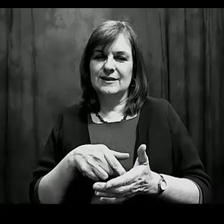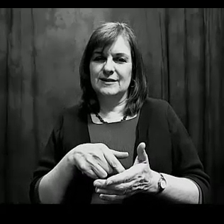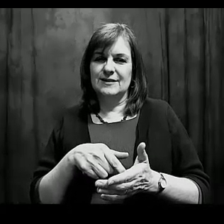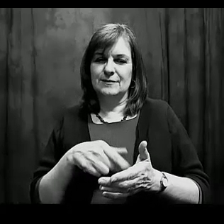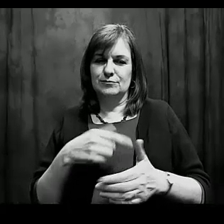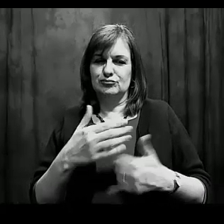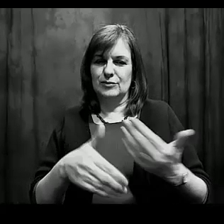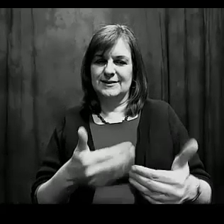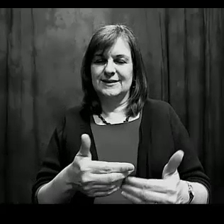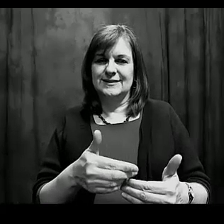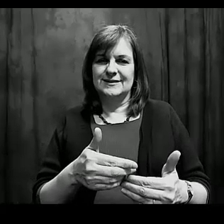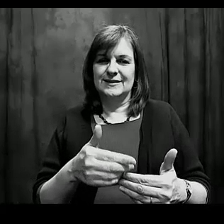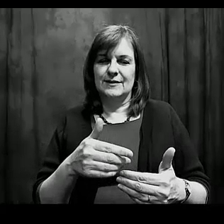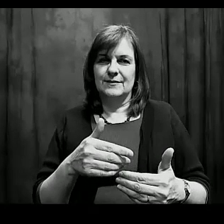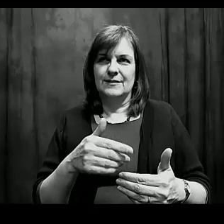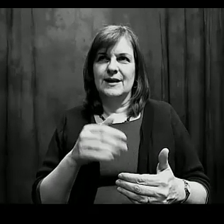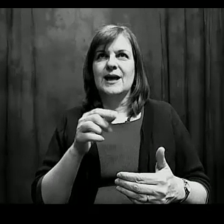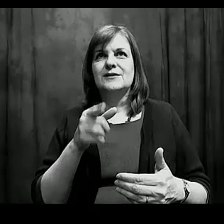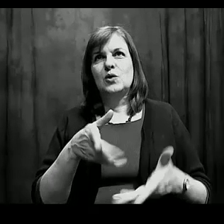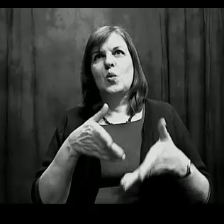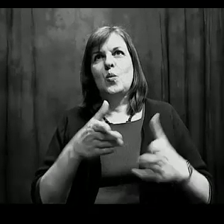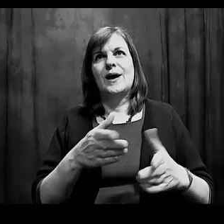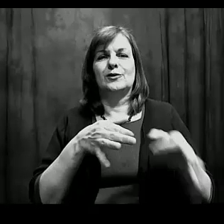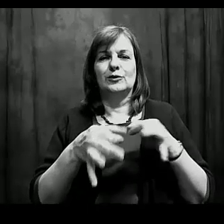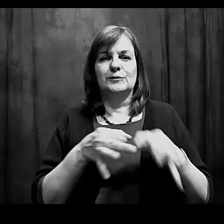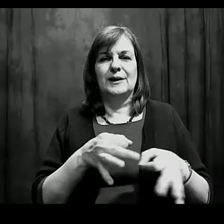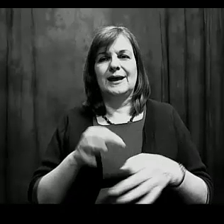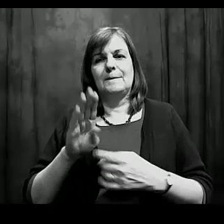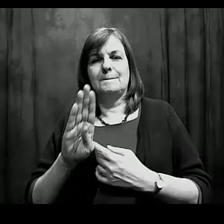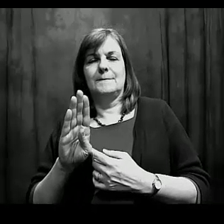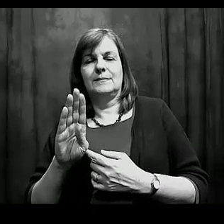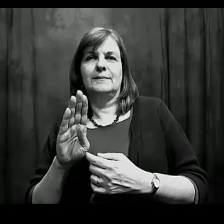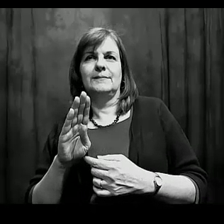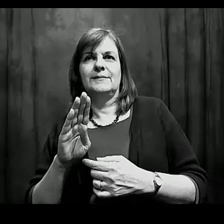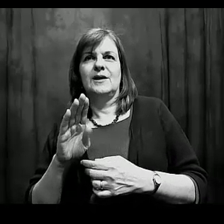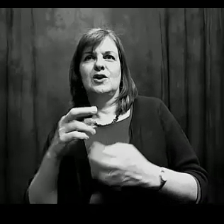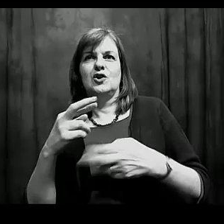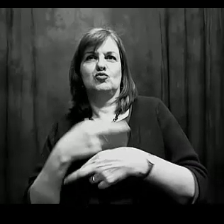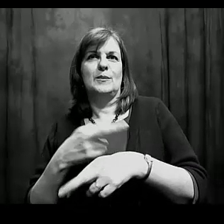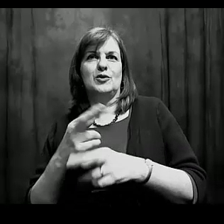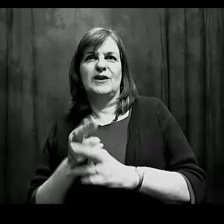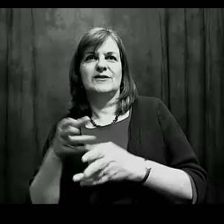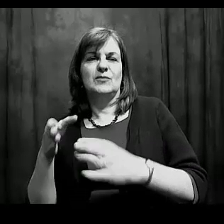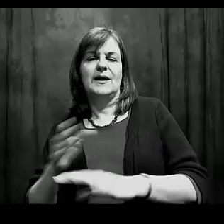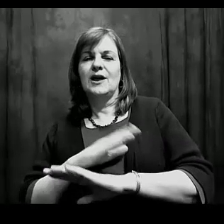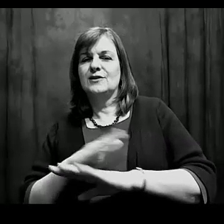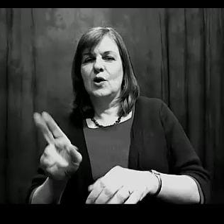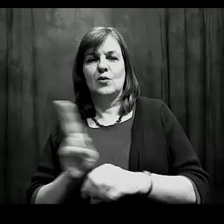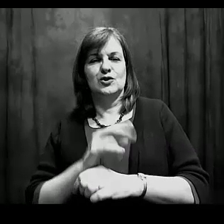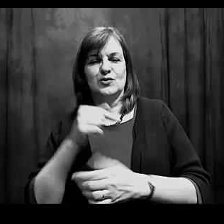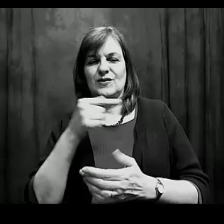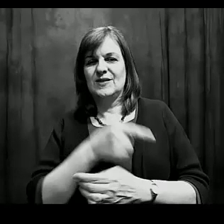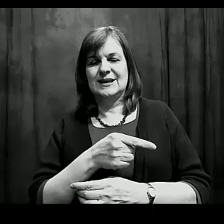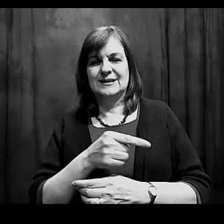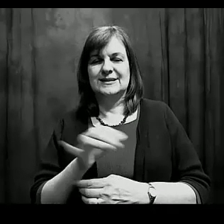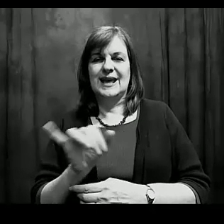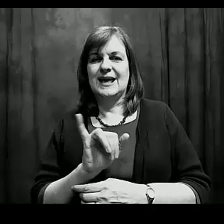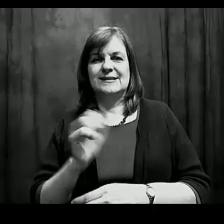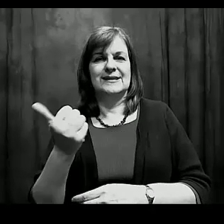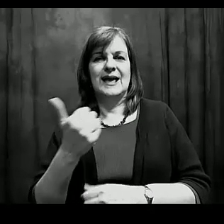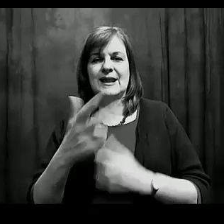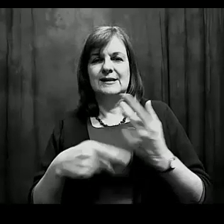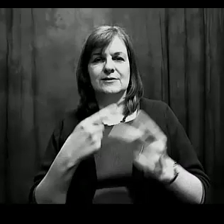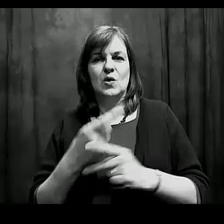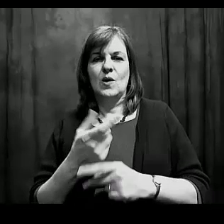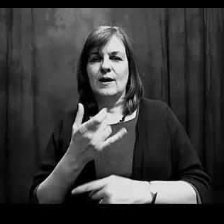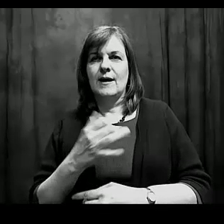your fertilization slash reproductive strategy, okay? Do not use this as